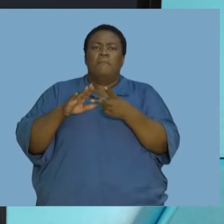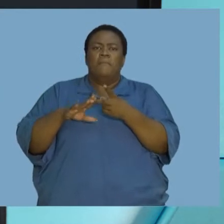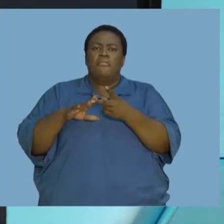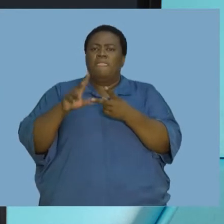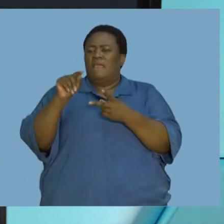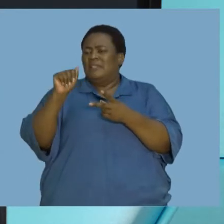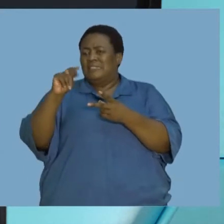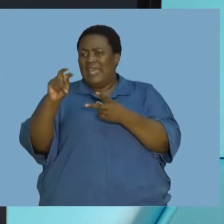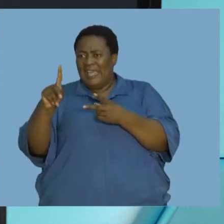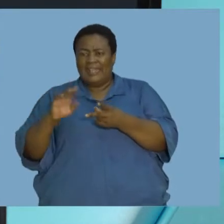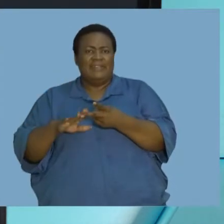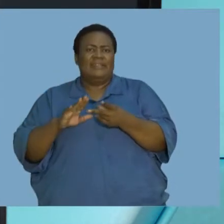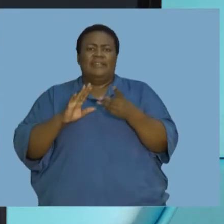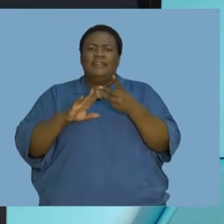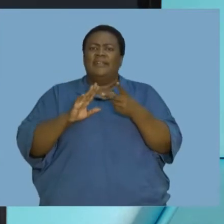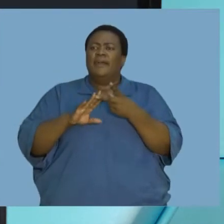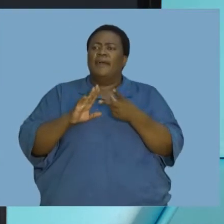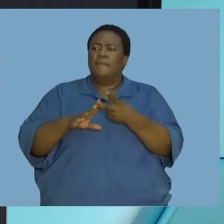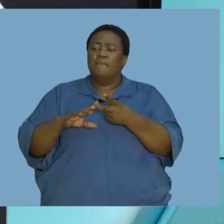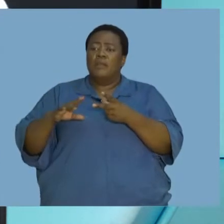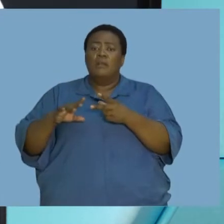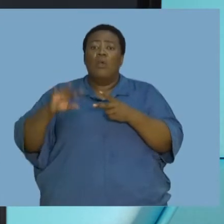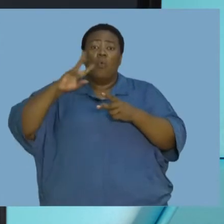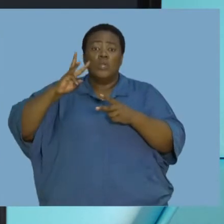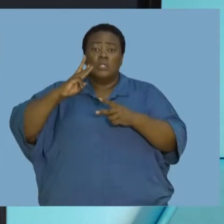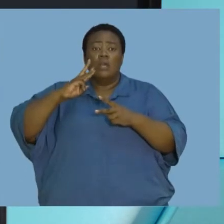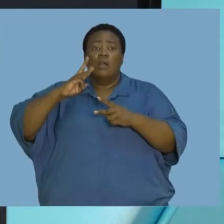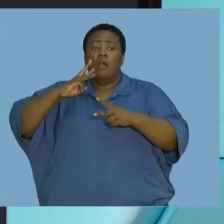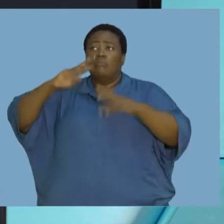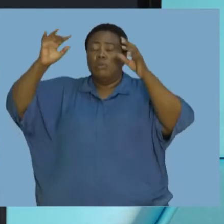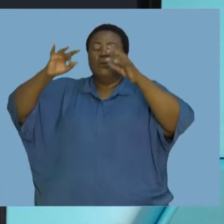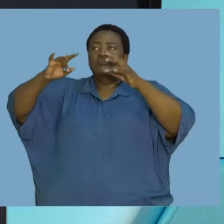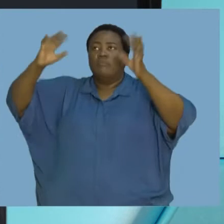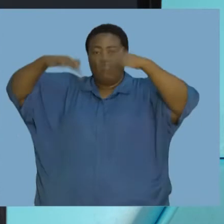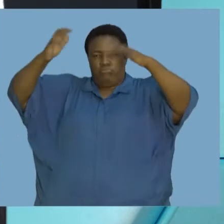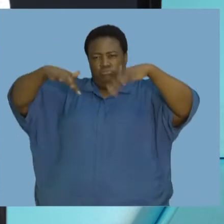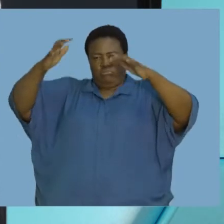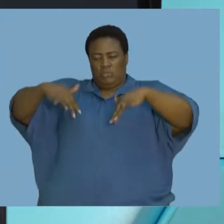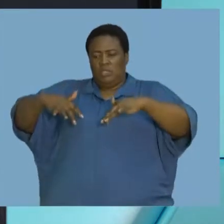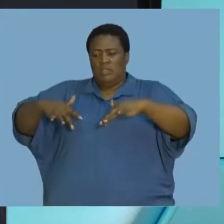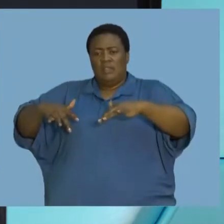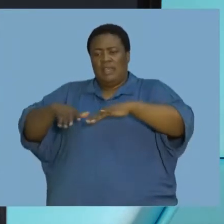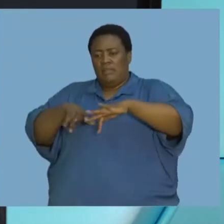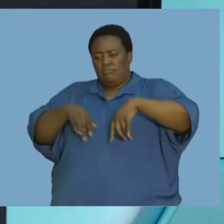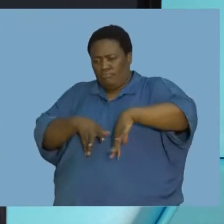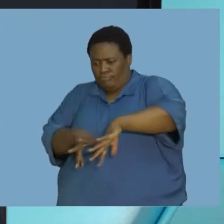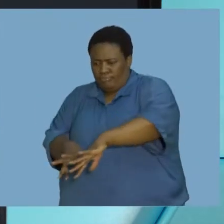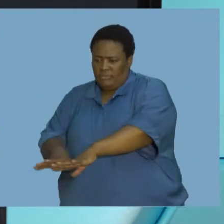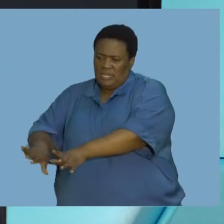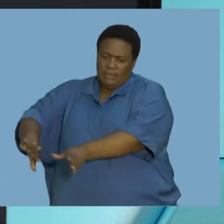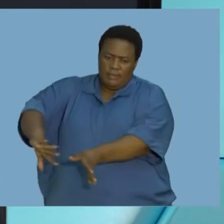tanks, it's from stormwater drains that run off into these river bodies or these lakes. Other factors